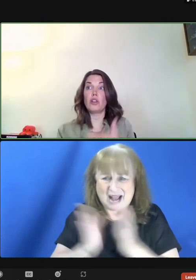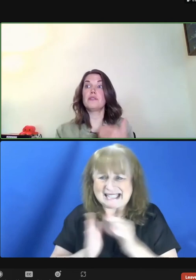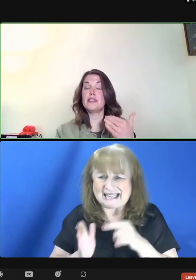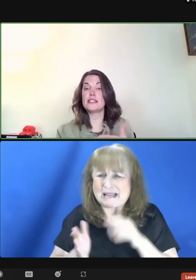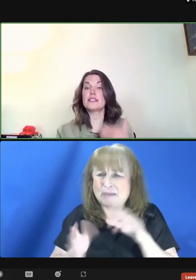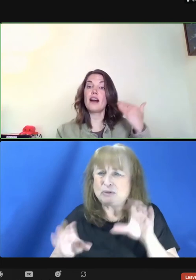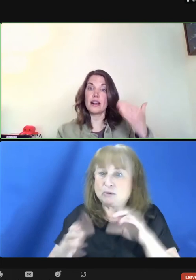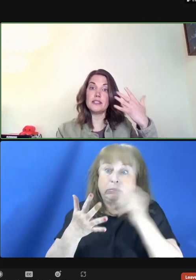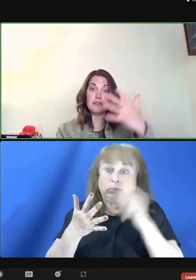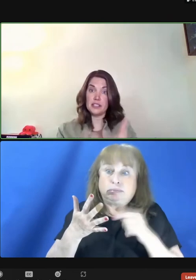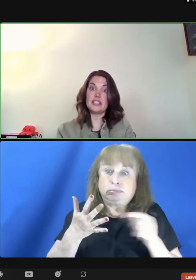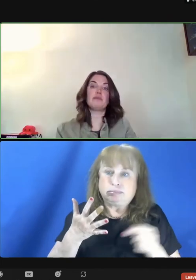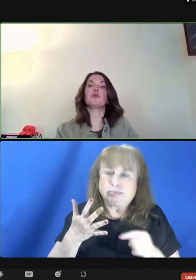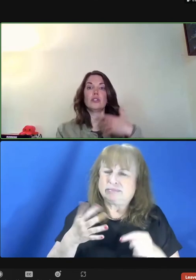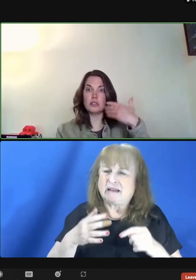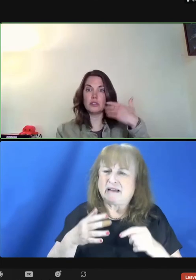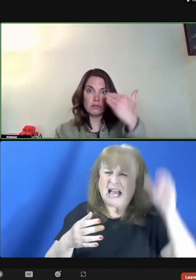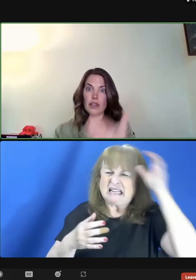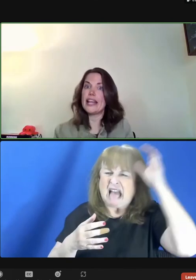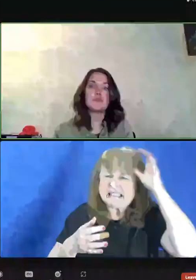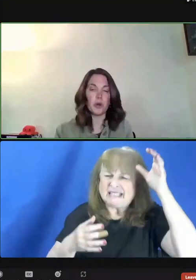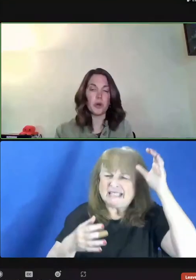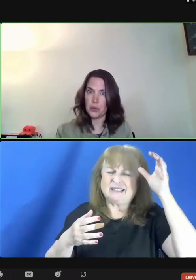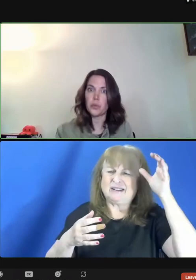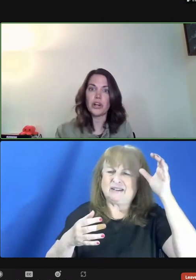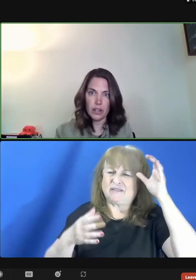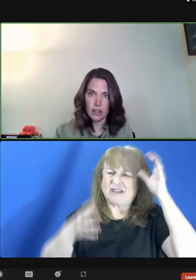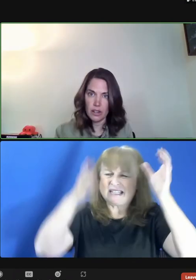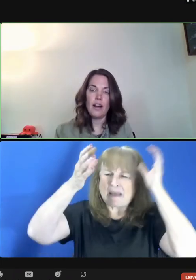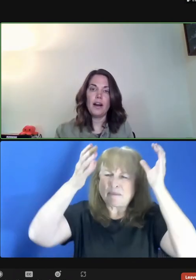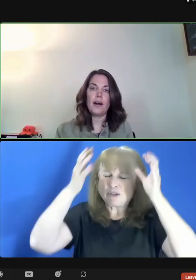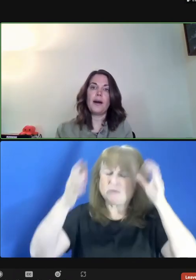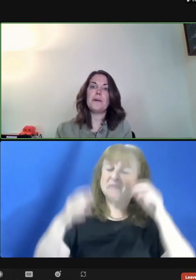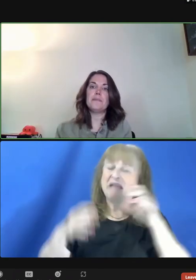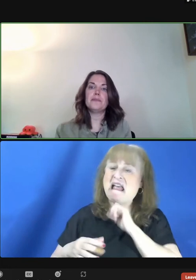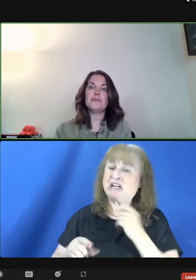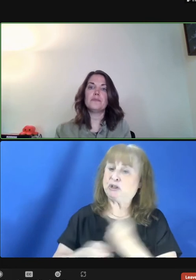to do all of this cognitive, conceptual, age-appropriate work.